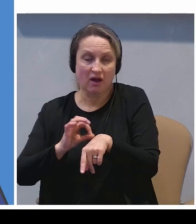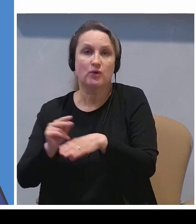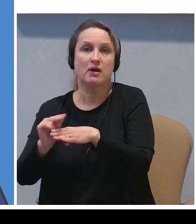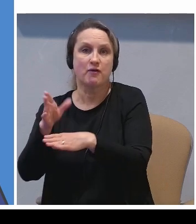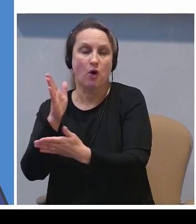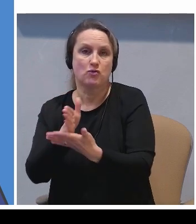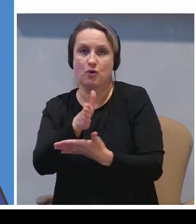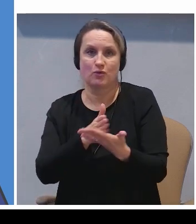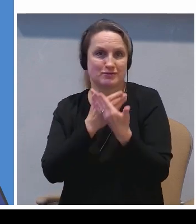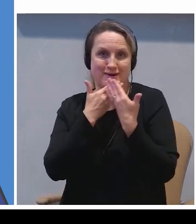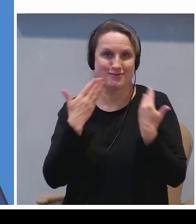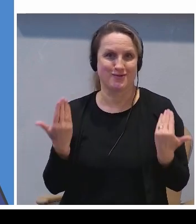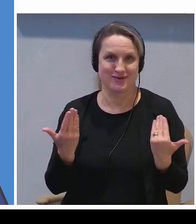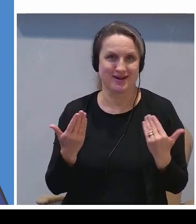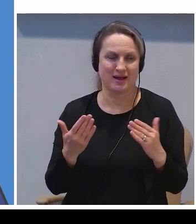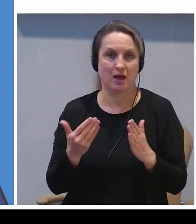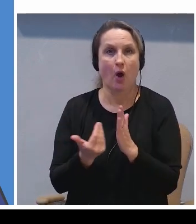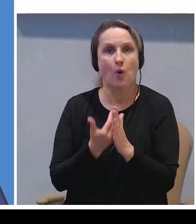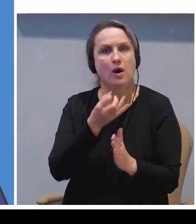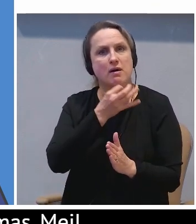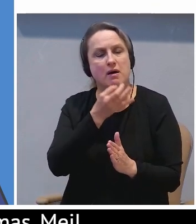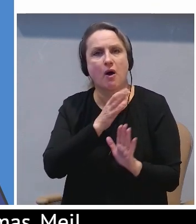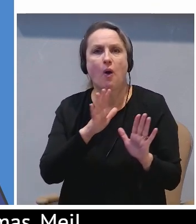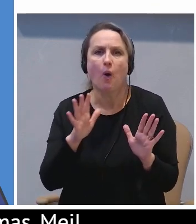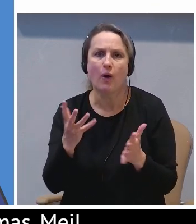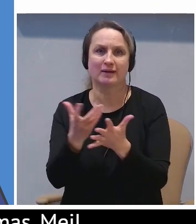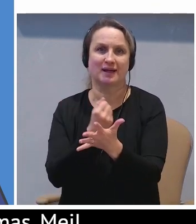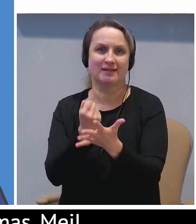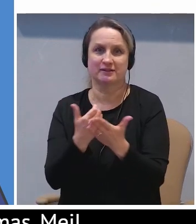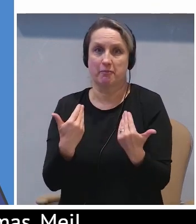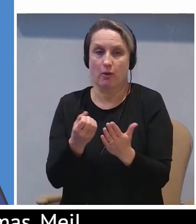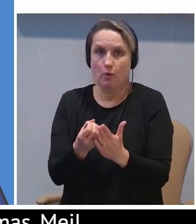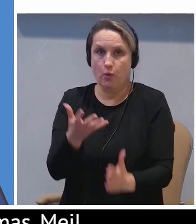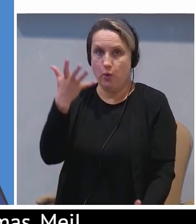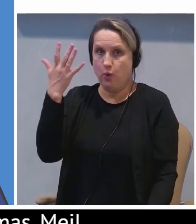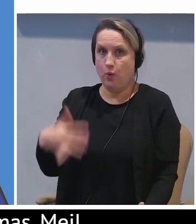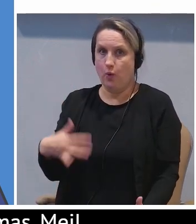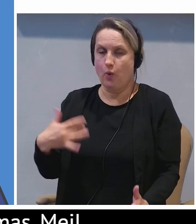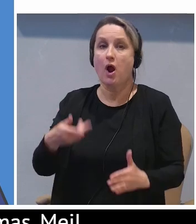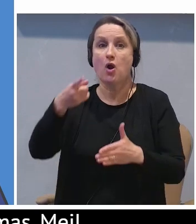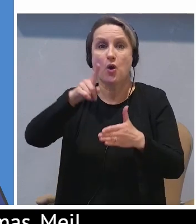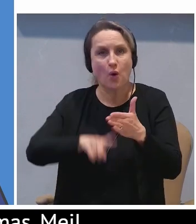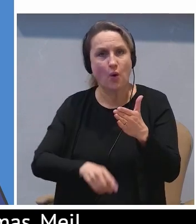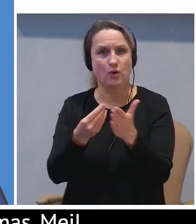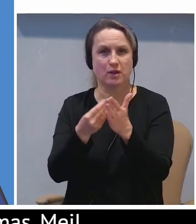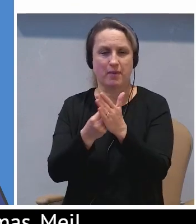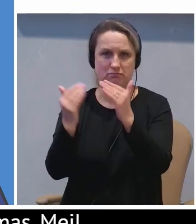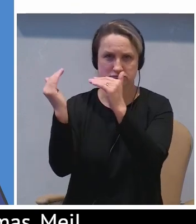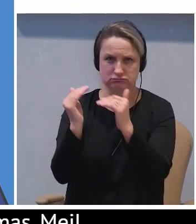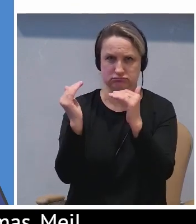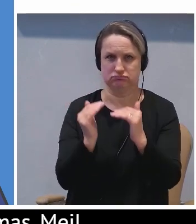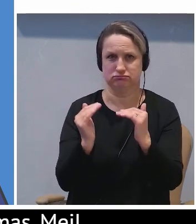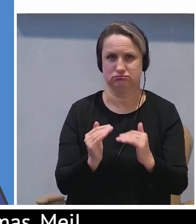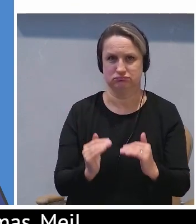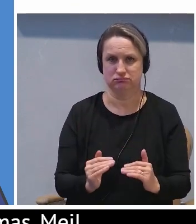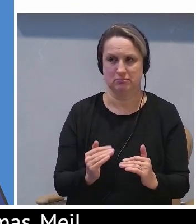make them Praegused safer. uued And so ravimid on some of the things I'm ülimalt going to talk kallid. about are here. Loodame, et see We läheb want alla. treatments Tahame for all ka, et diseases. uued ravimid We oleks want treatments